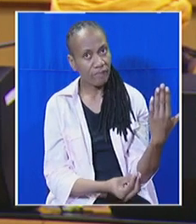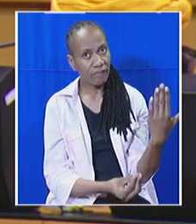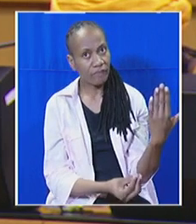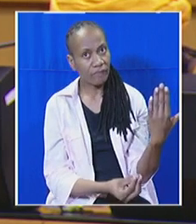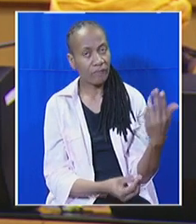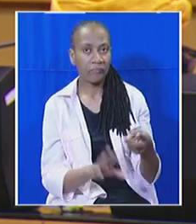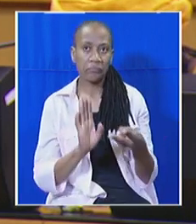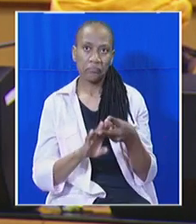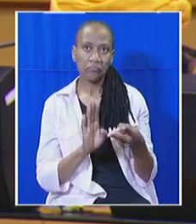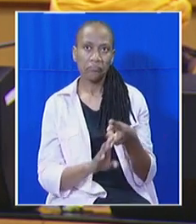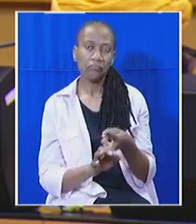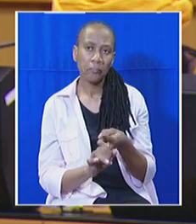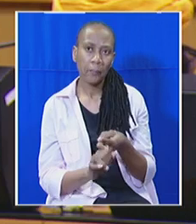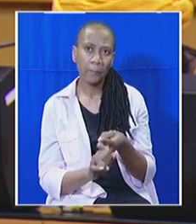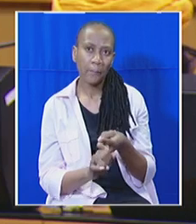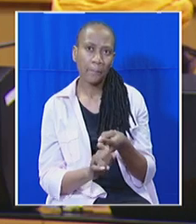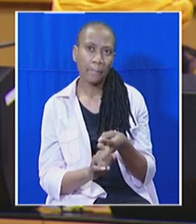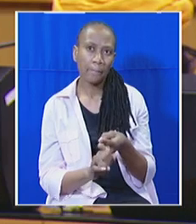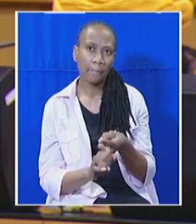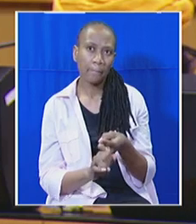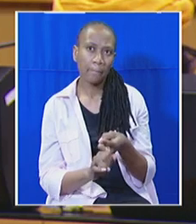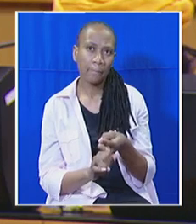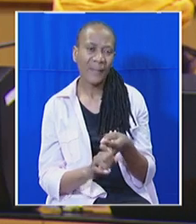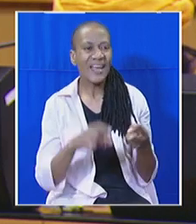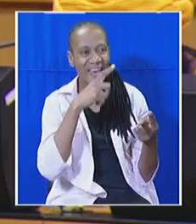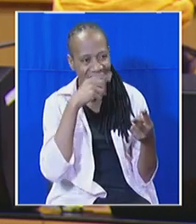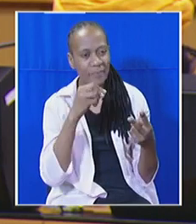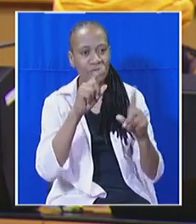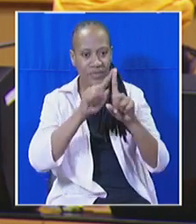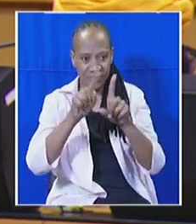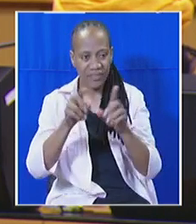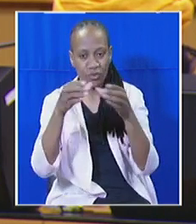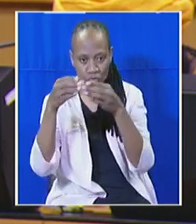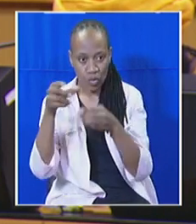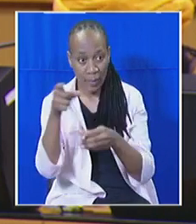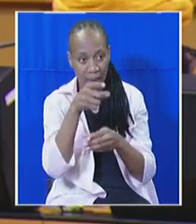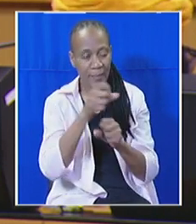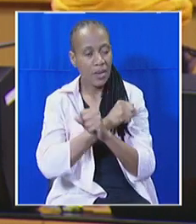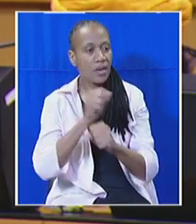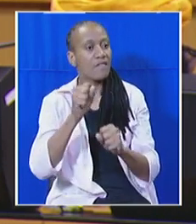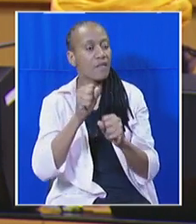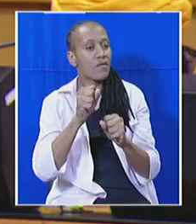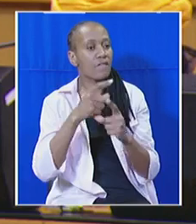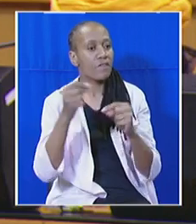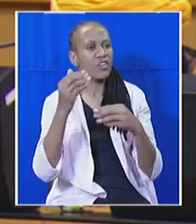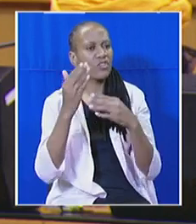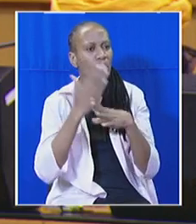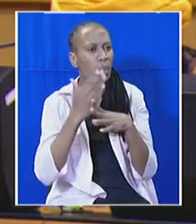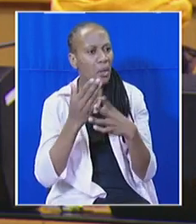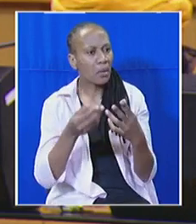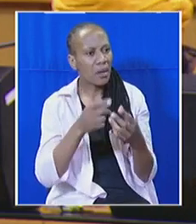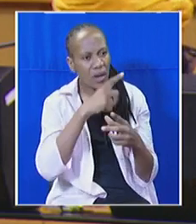can tell us which are these contractors so that we can name and shame, if it's